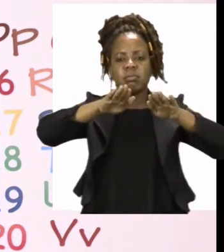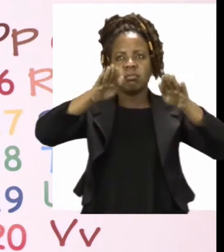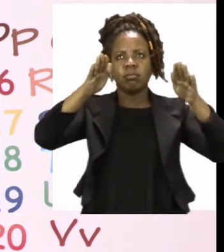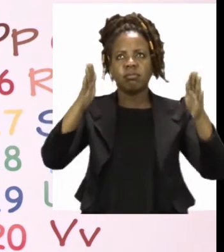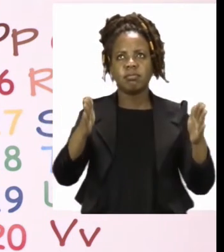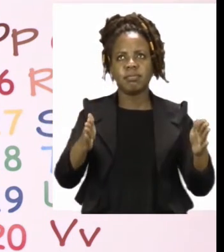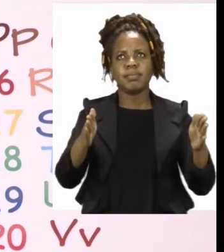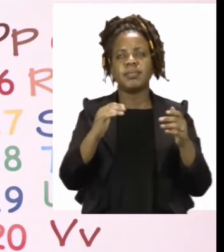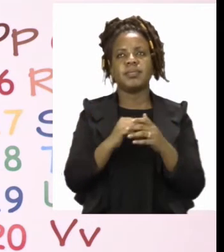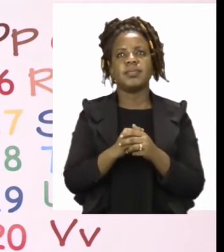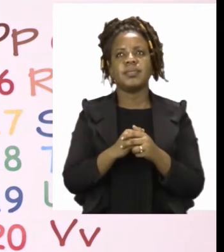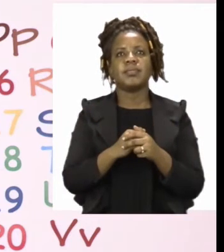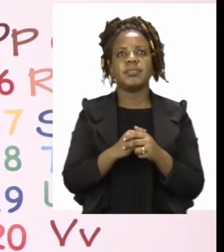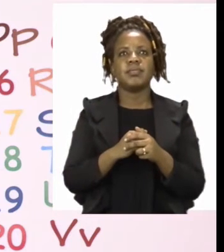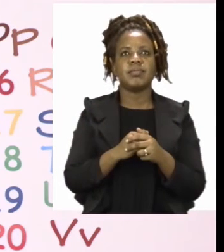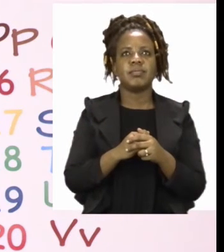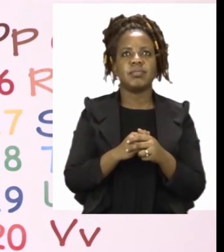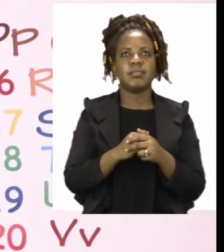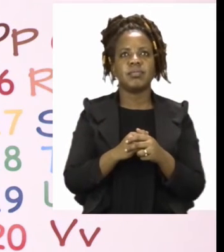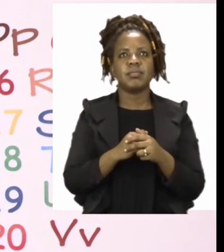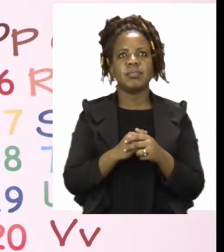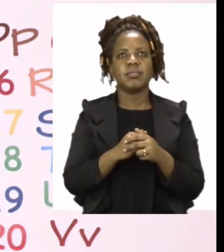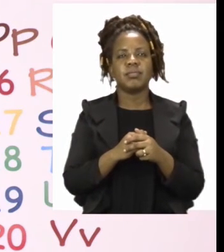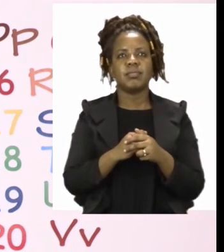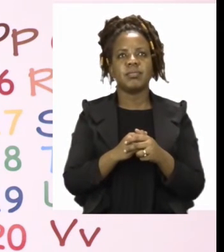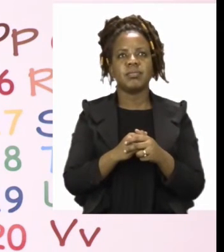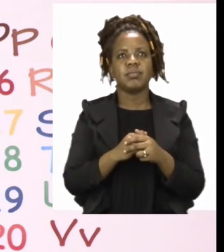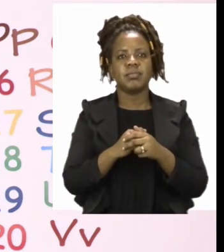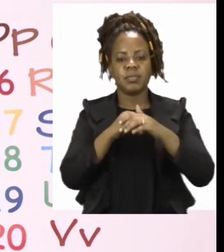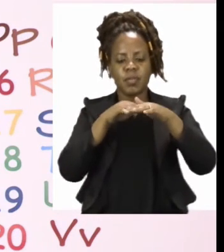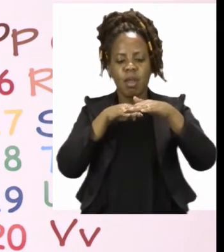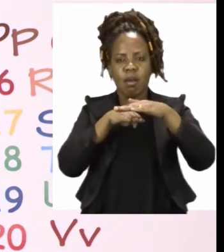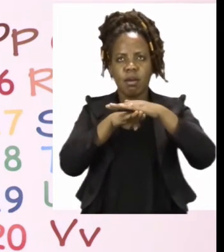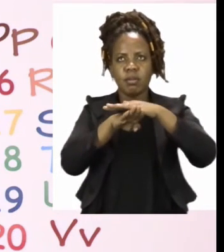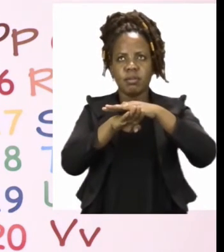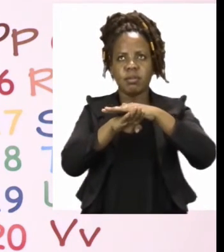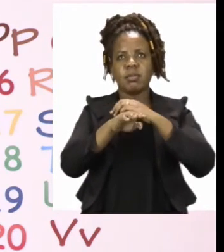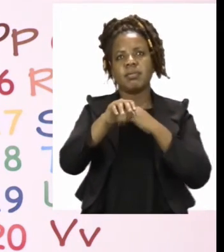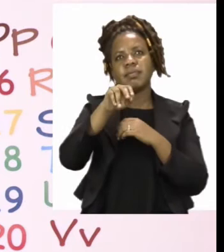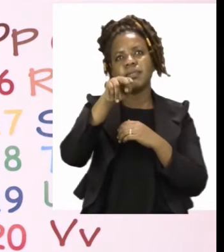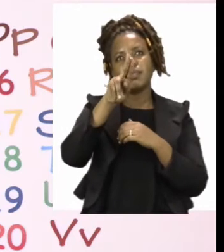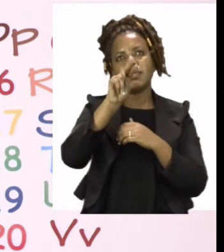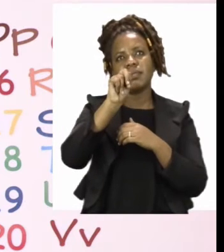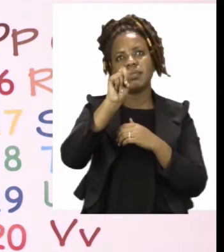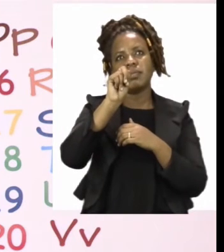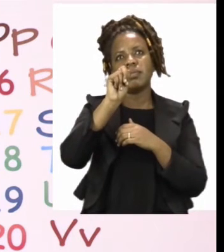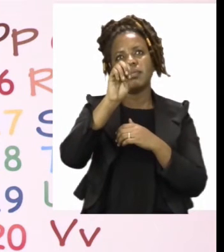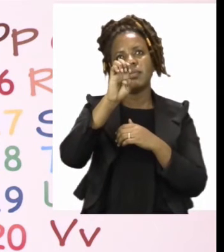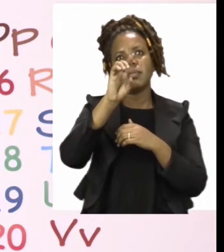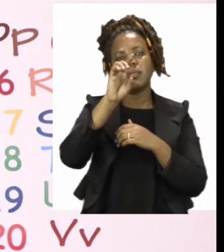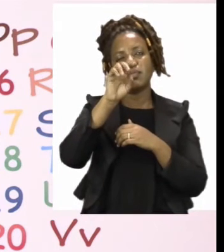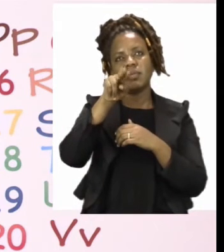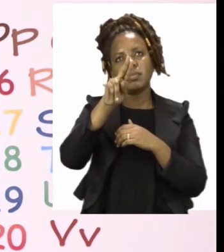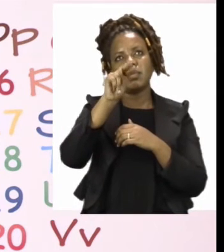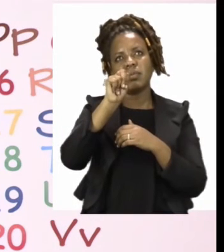Well done. What about Mr. Lion under? Near. The lion is